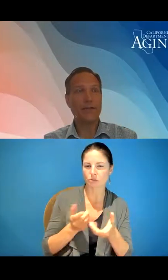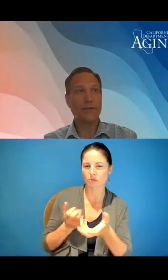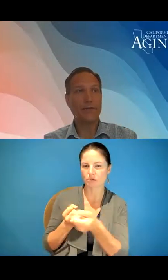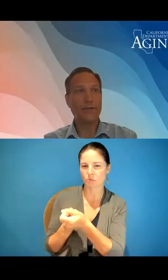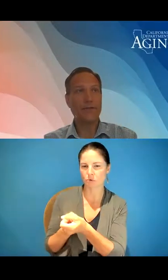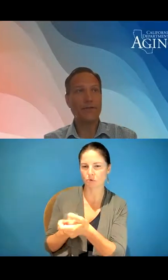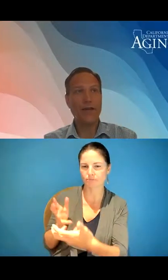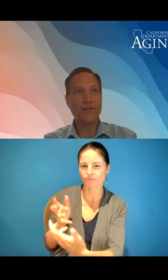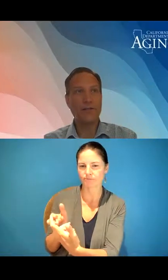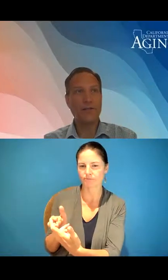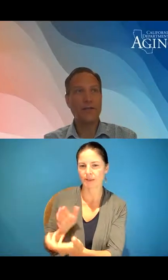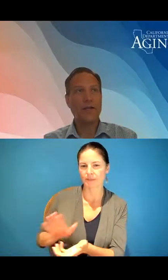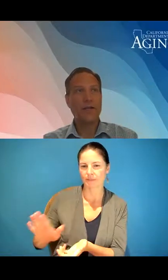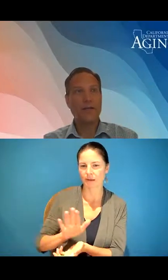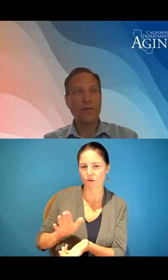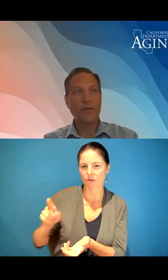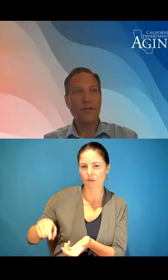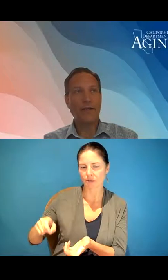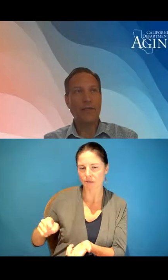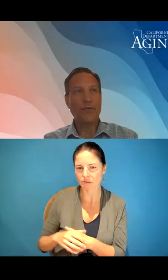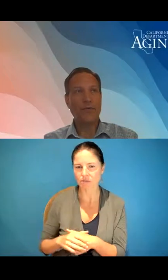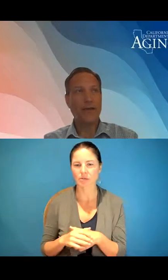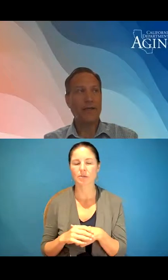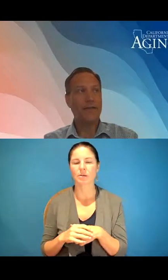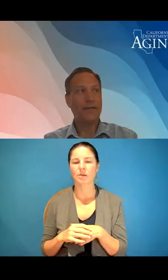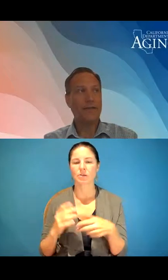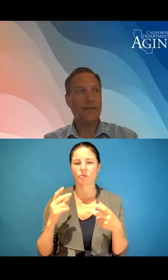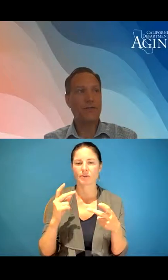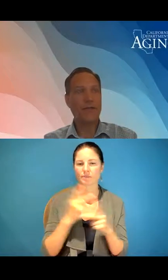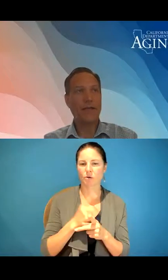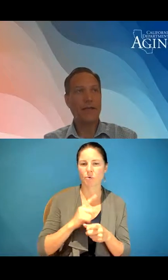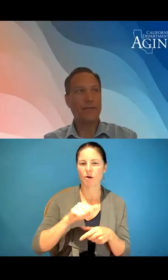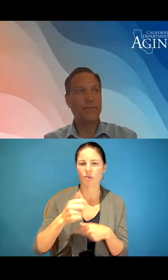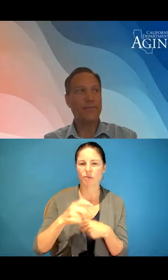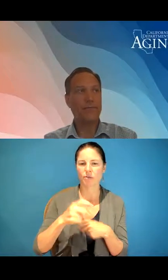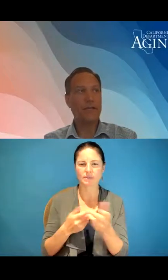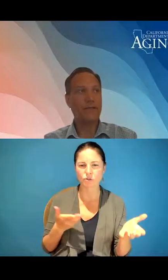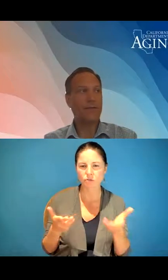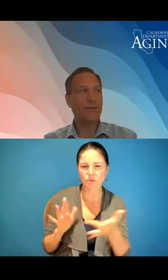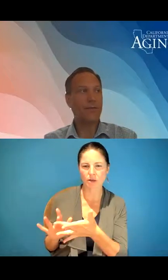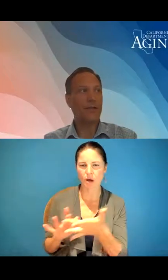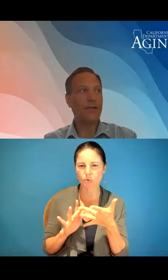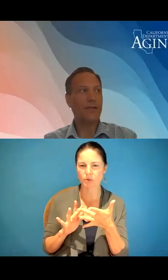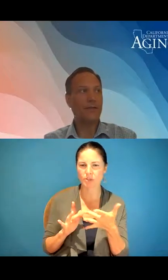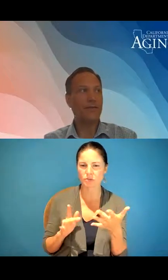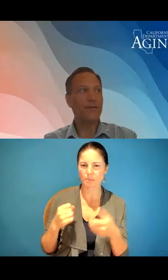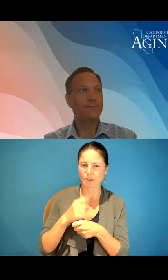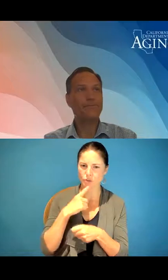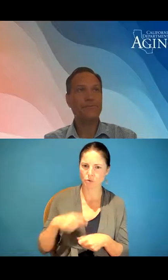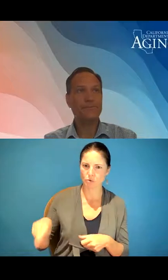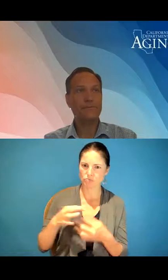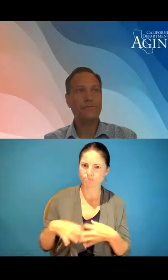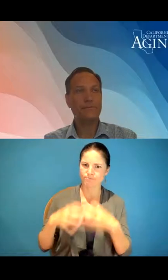what additional services or outreach that we can provide to make sure that these essential communities get